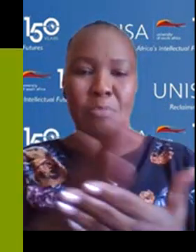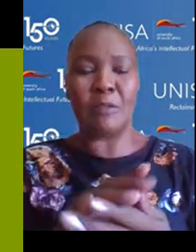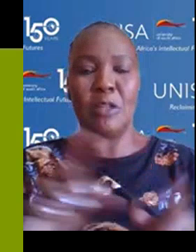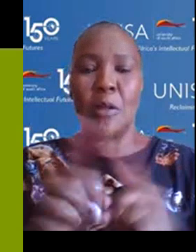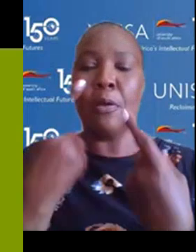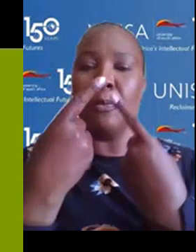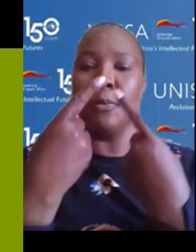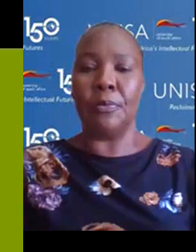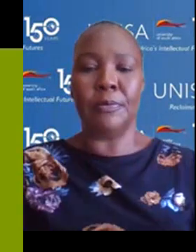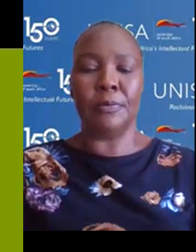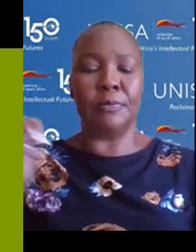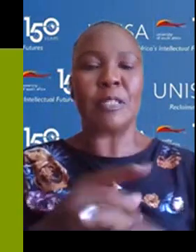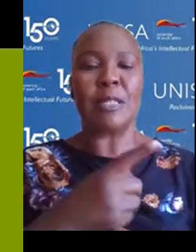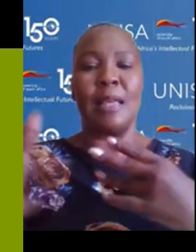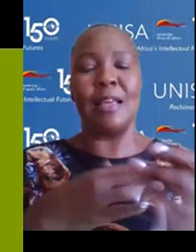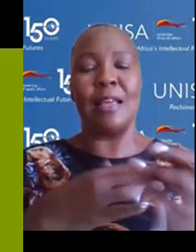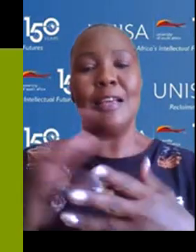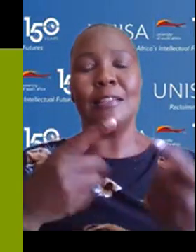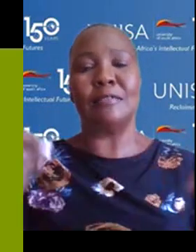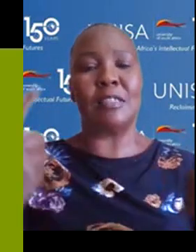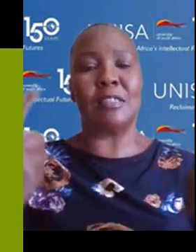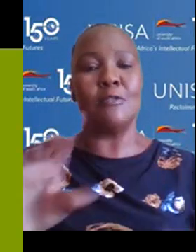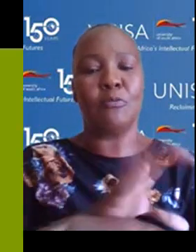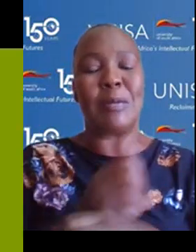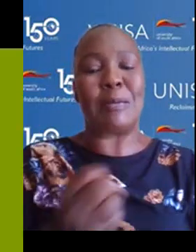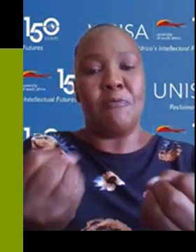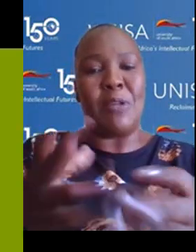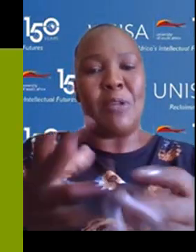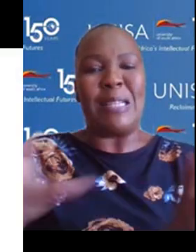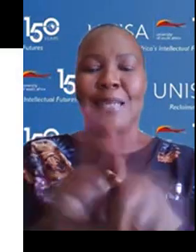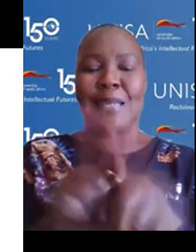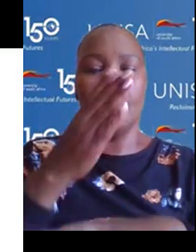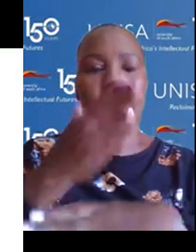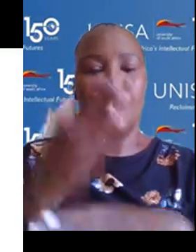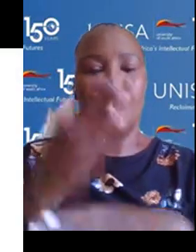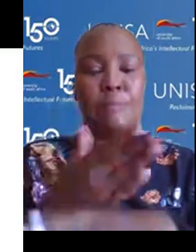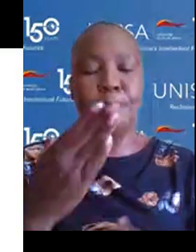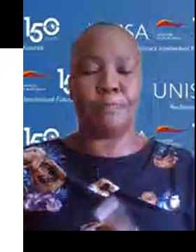for every type of computer, but they still provide the same functions.